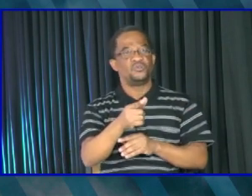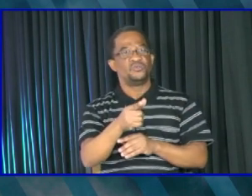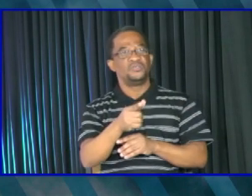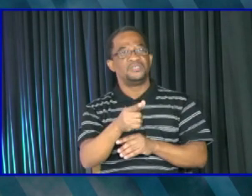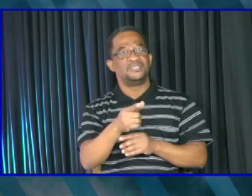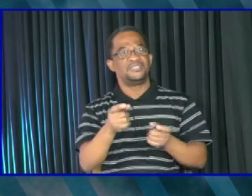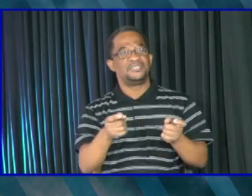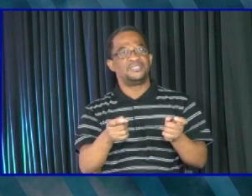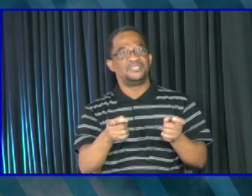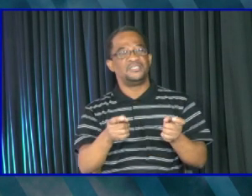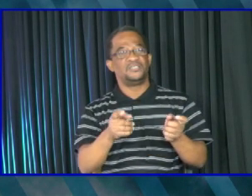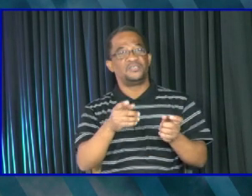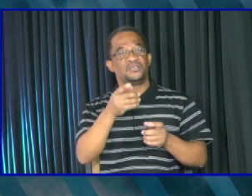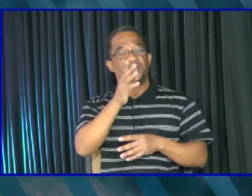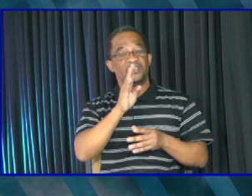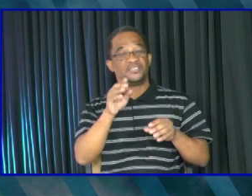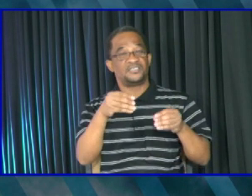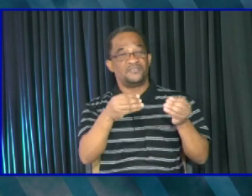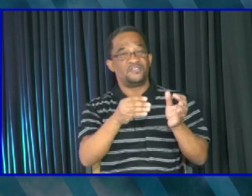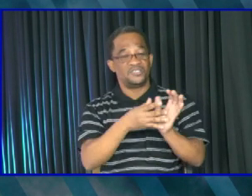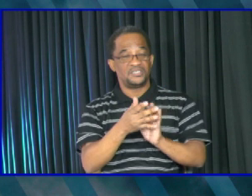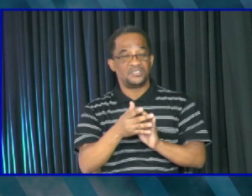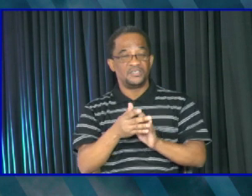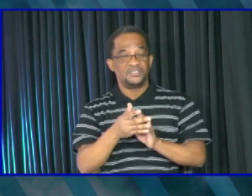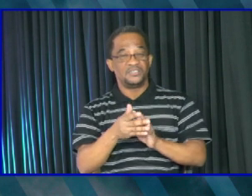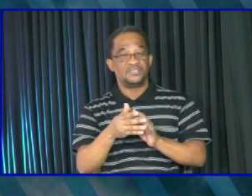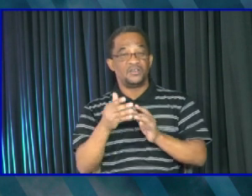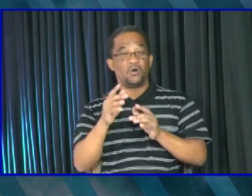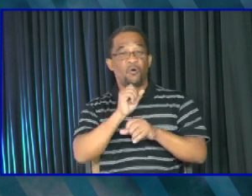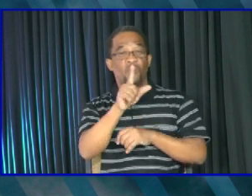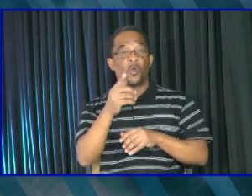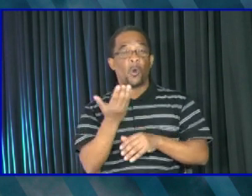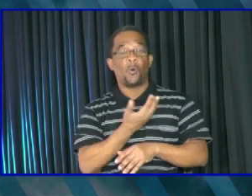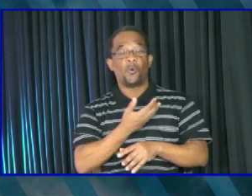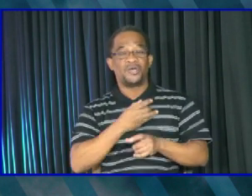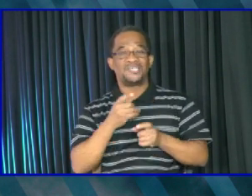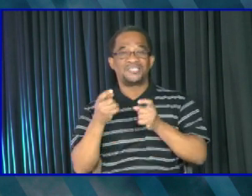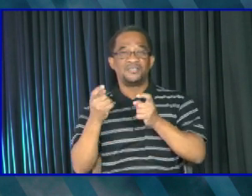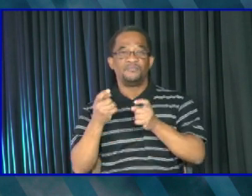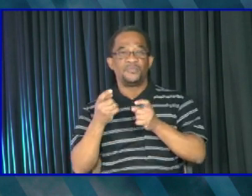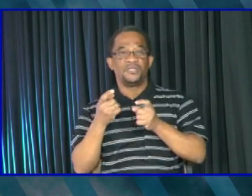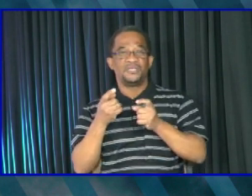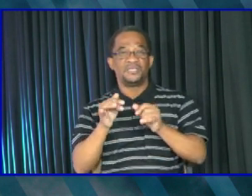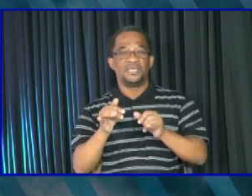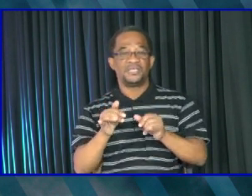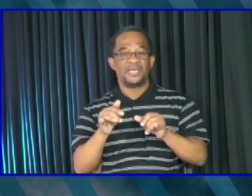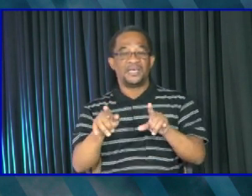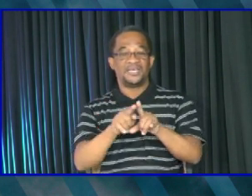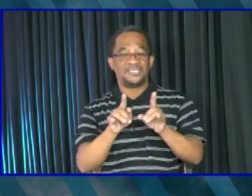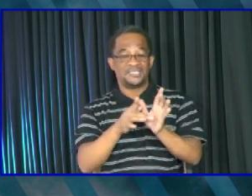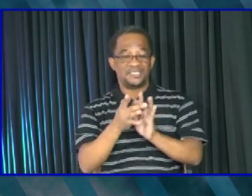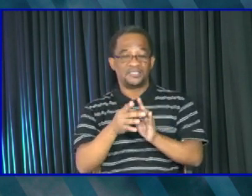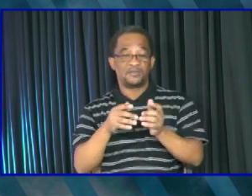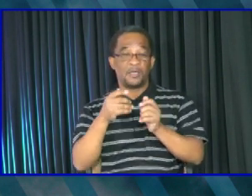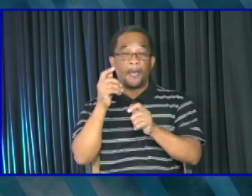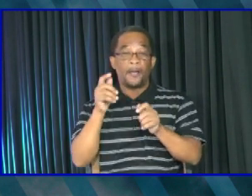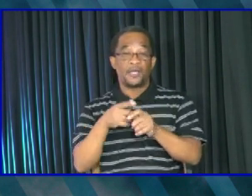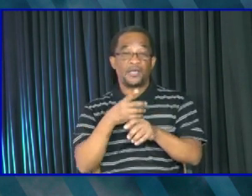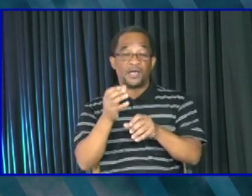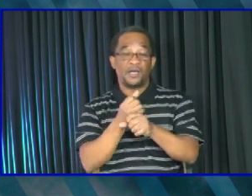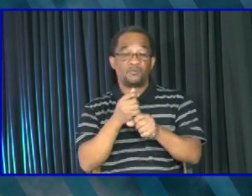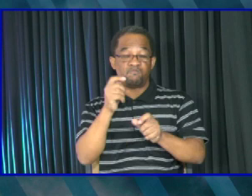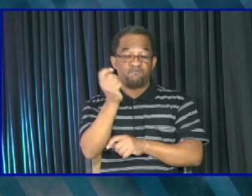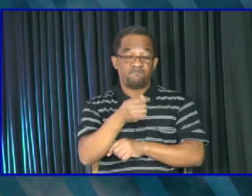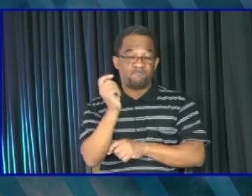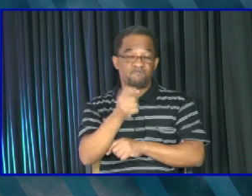us all. He was oppressed and was afflicted, yet he opened not his mouth. He was brought as a lamb to the slaughter, and as a